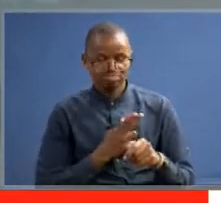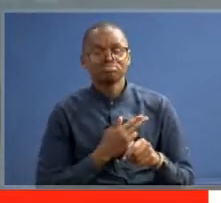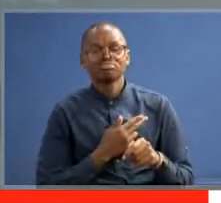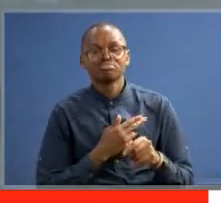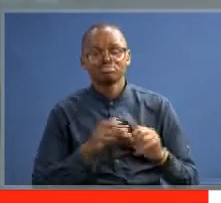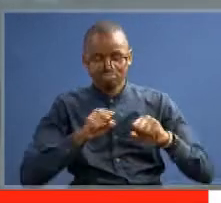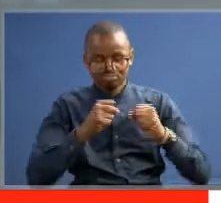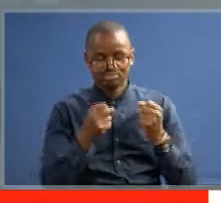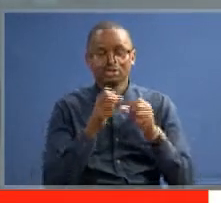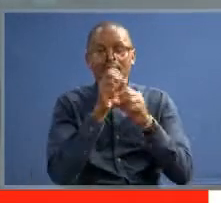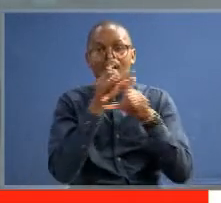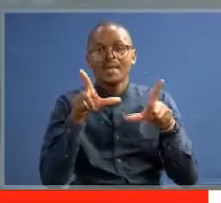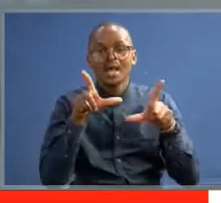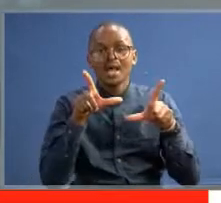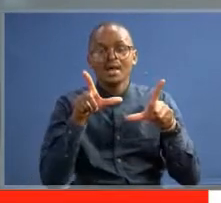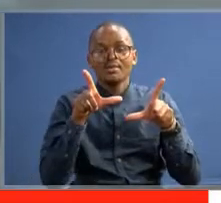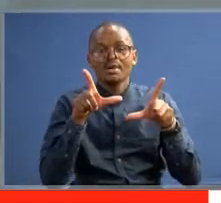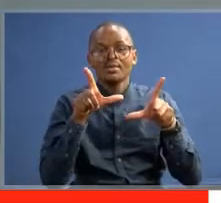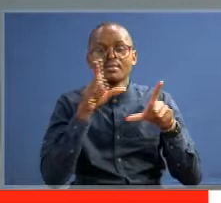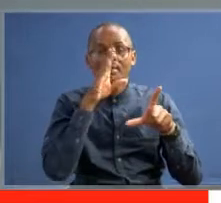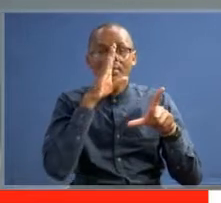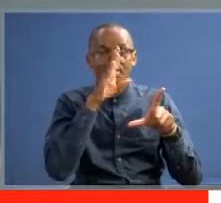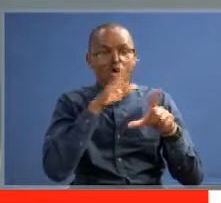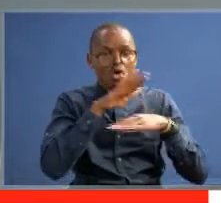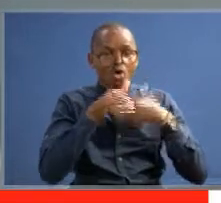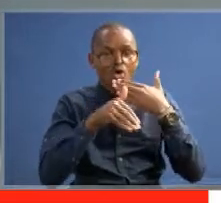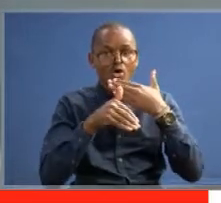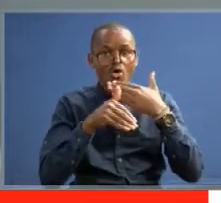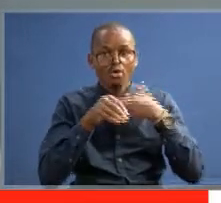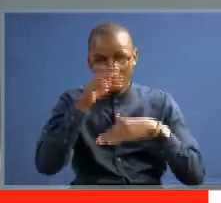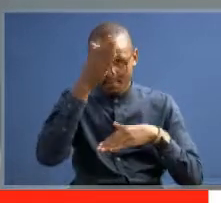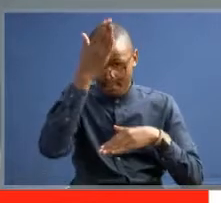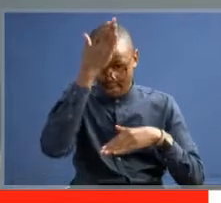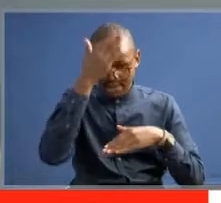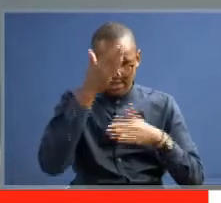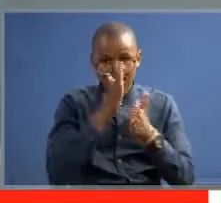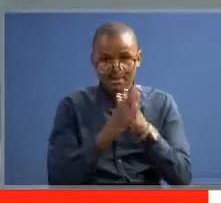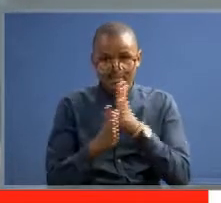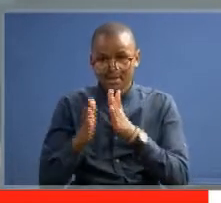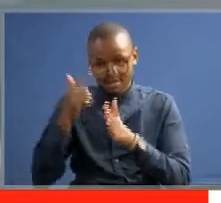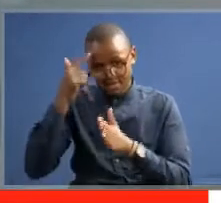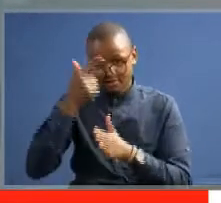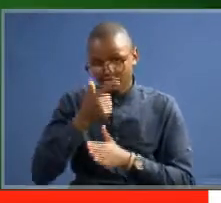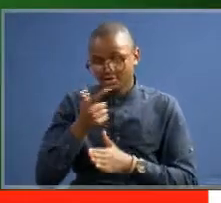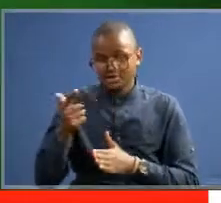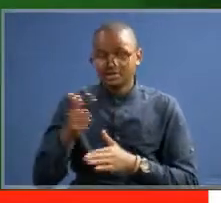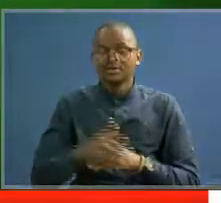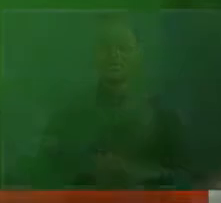social media platforms, and be sure that every Monday we are going to prepare something for you.